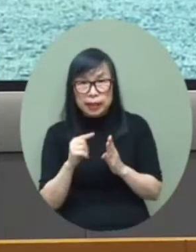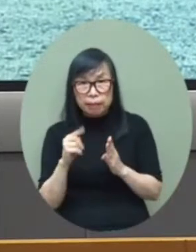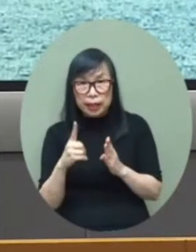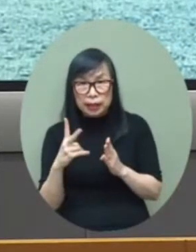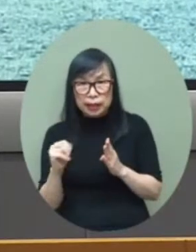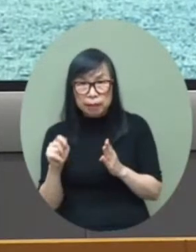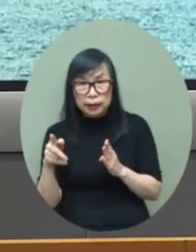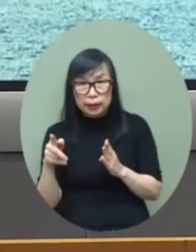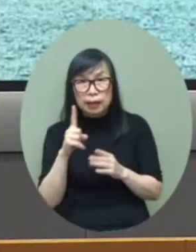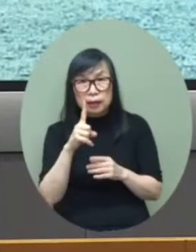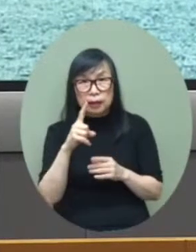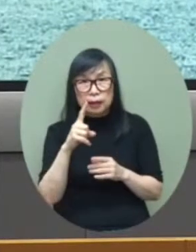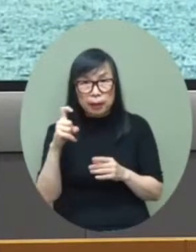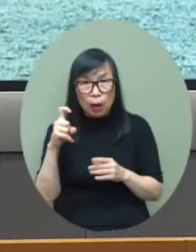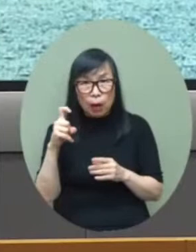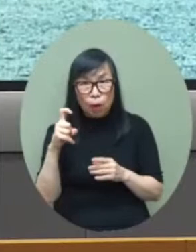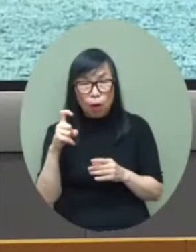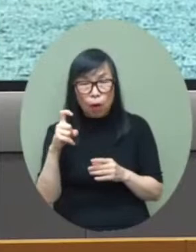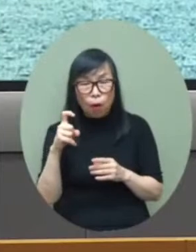38 suspected